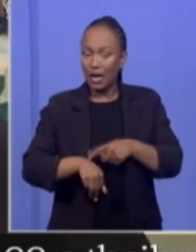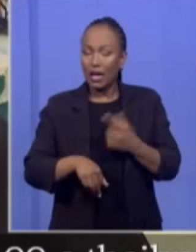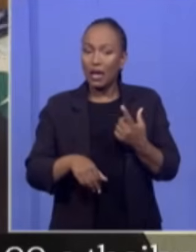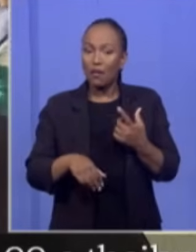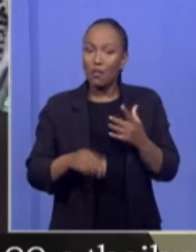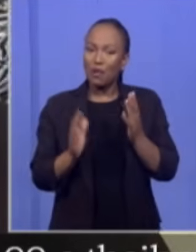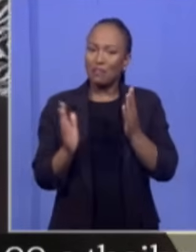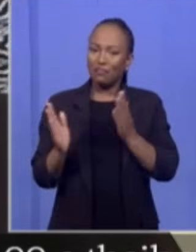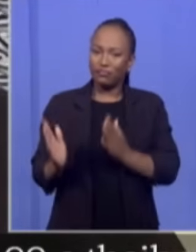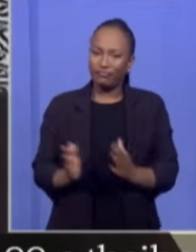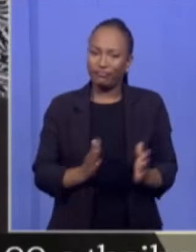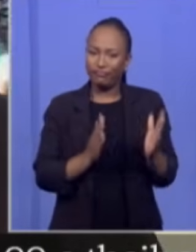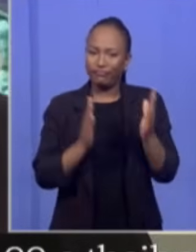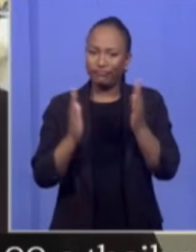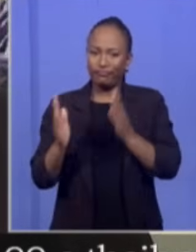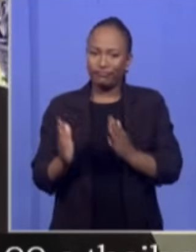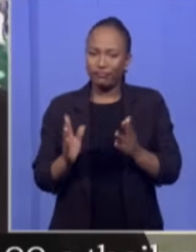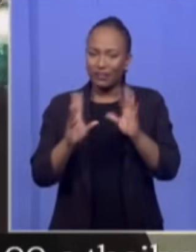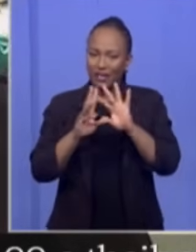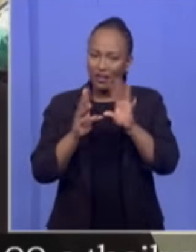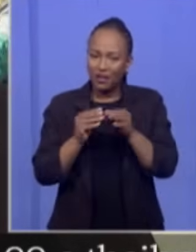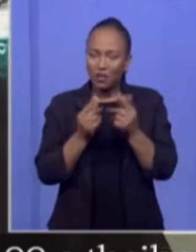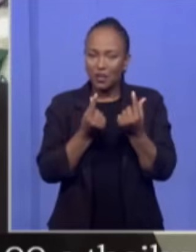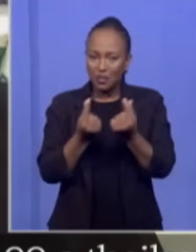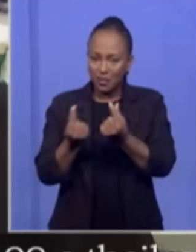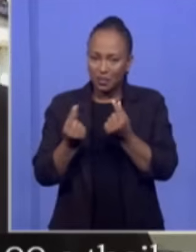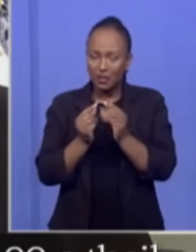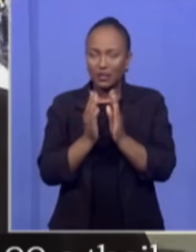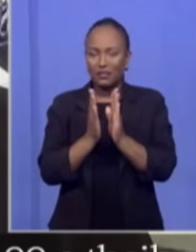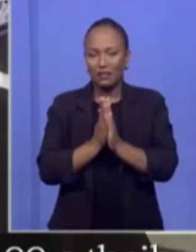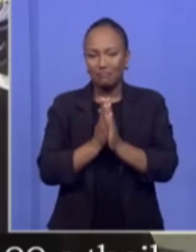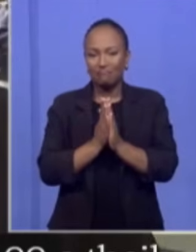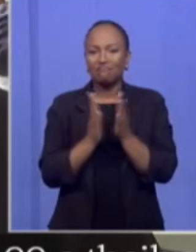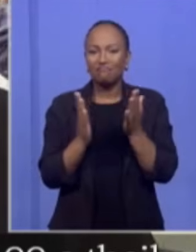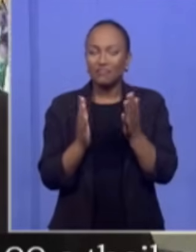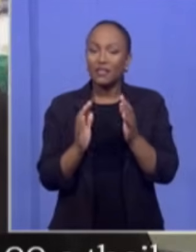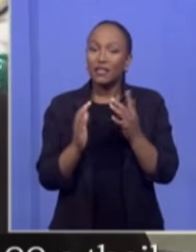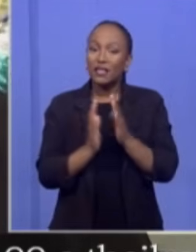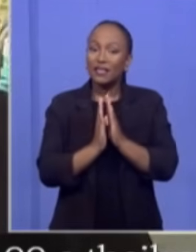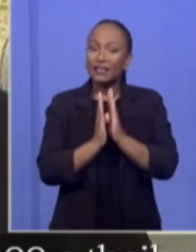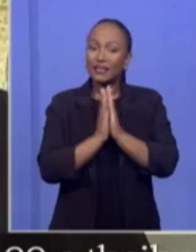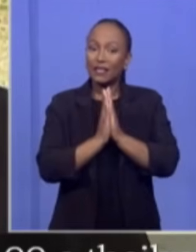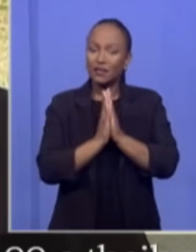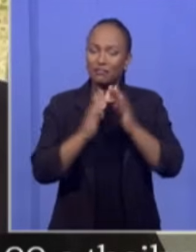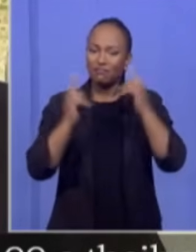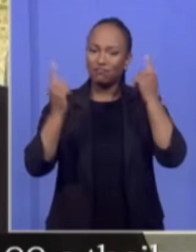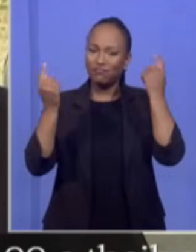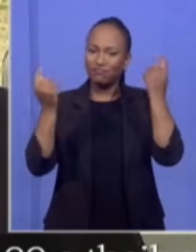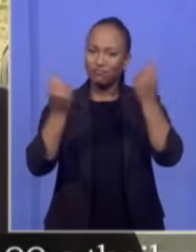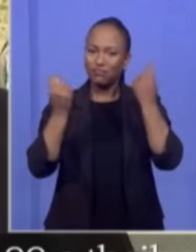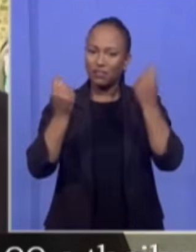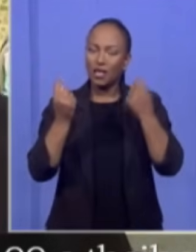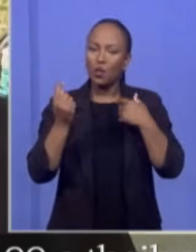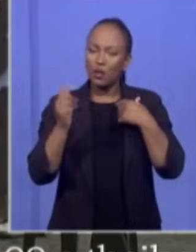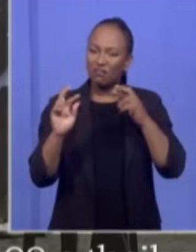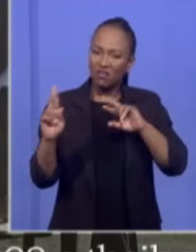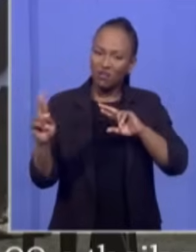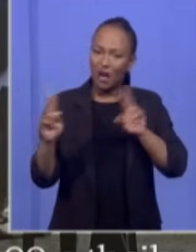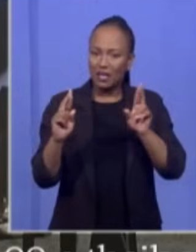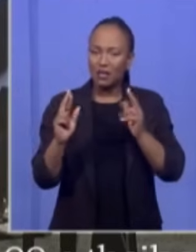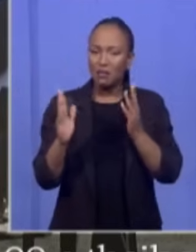bankanya re dira gotlhe go kerekeng gore ka nako eo ha kereke ha moletlo o tla re be re bankantse.